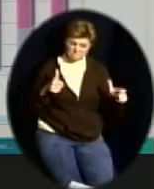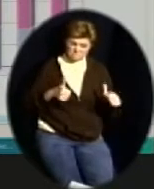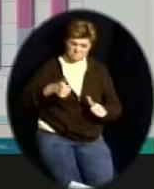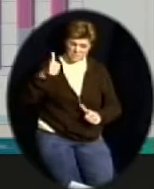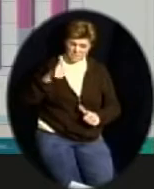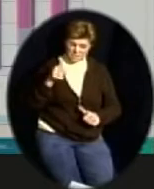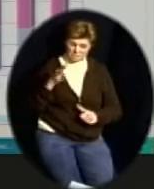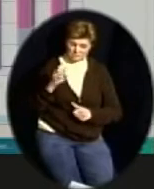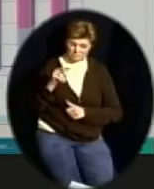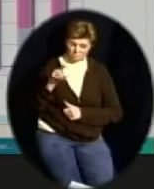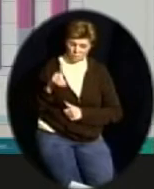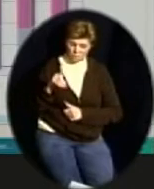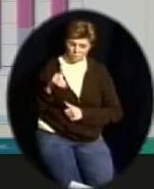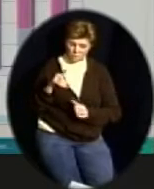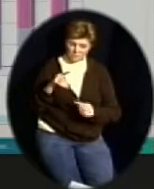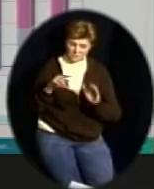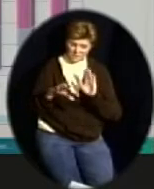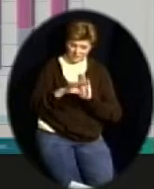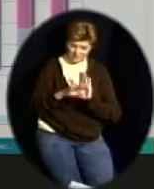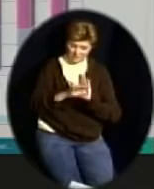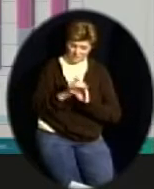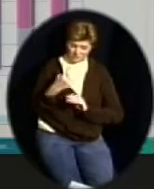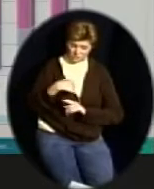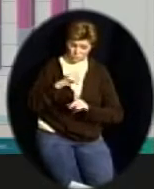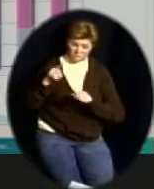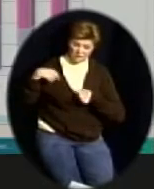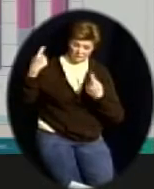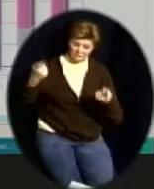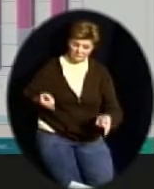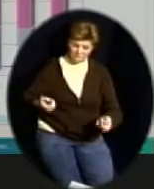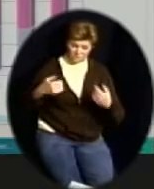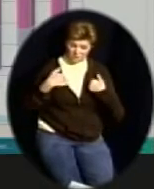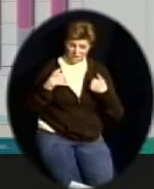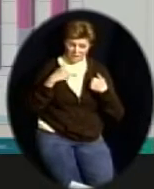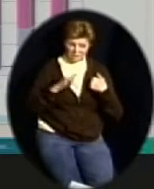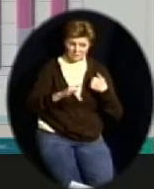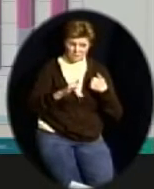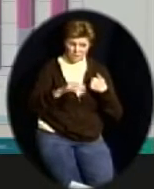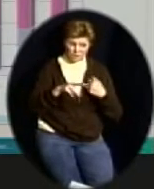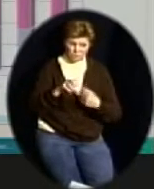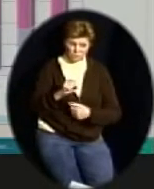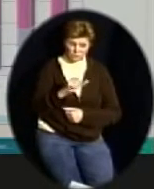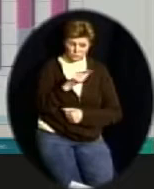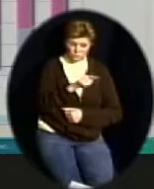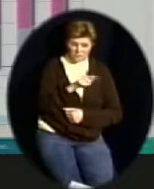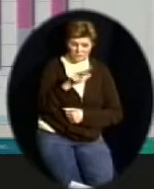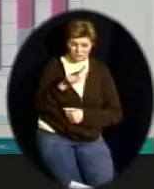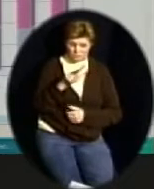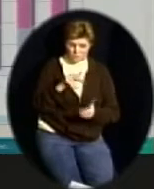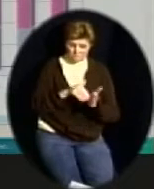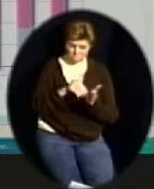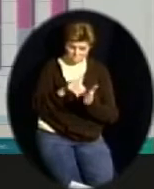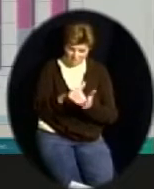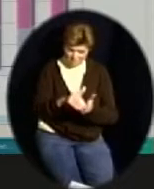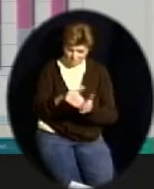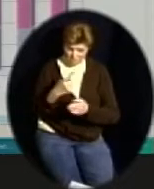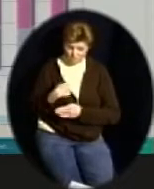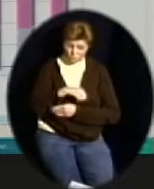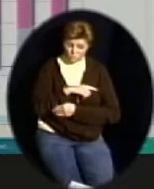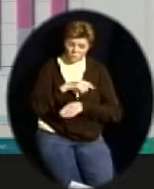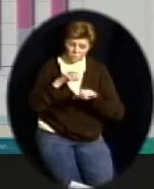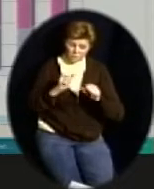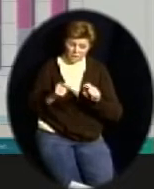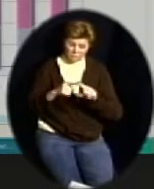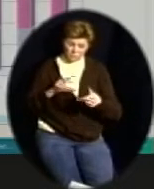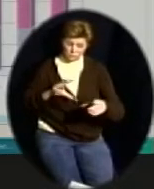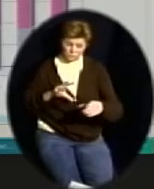of $123 million. And we see that we were able to incorporate that into our total mill levy by